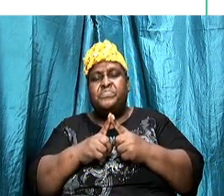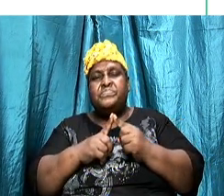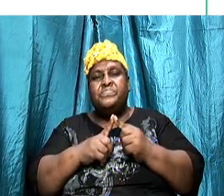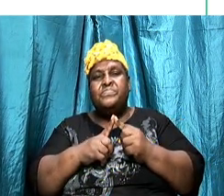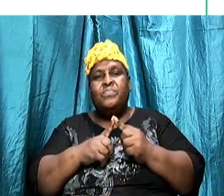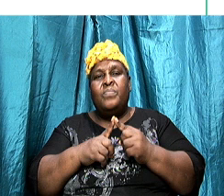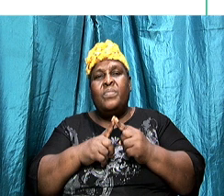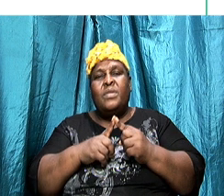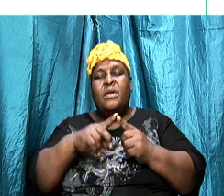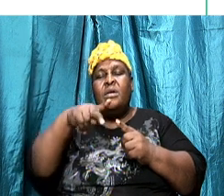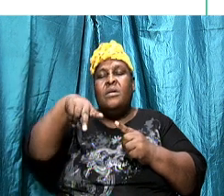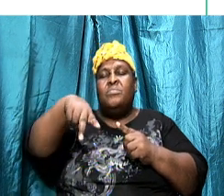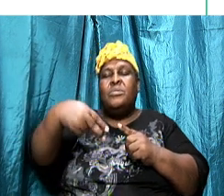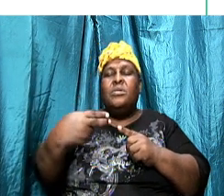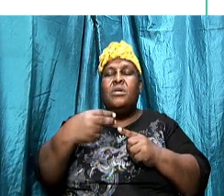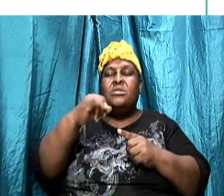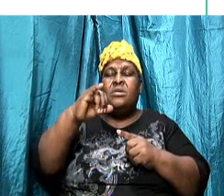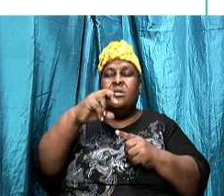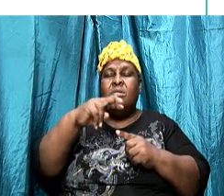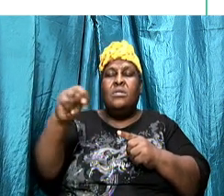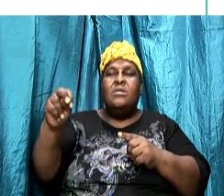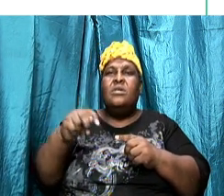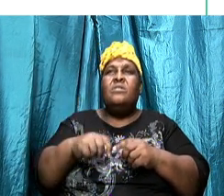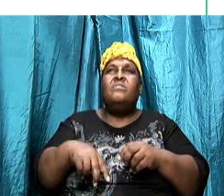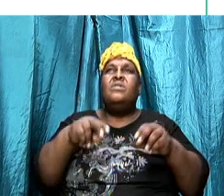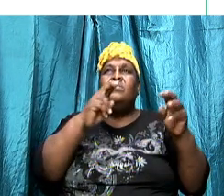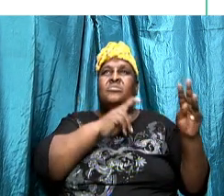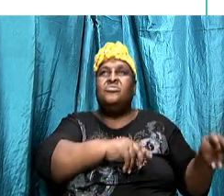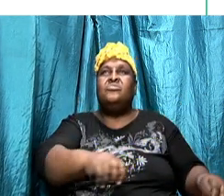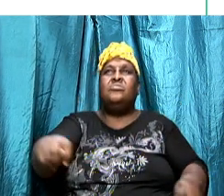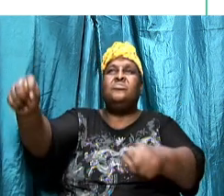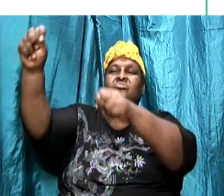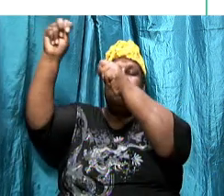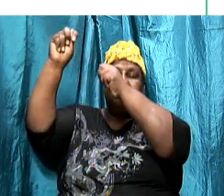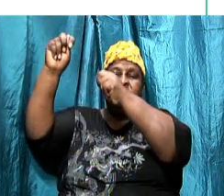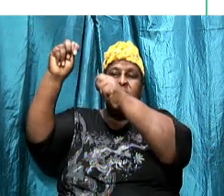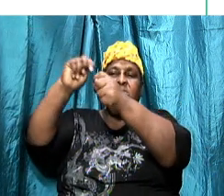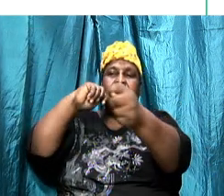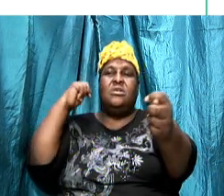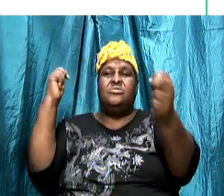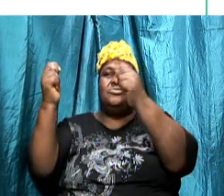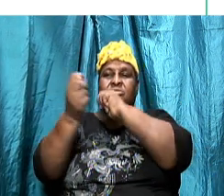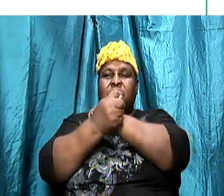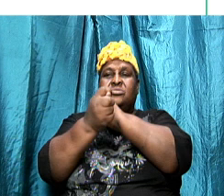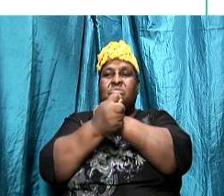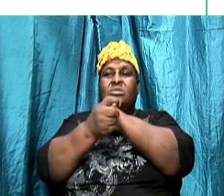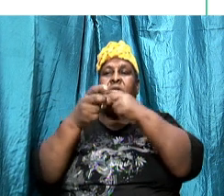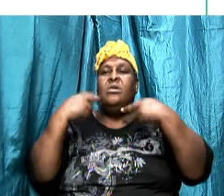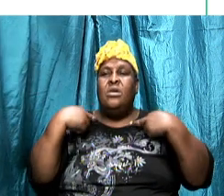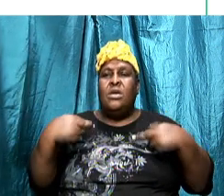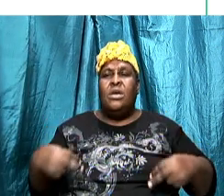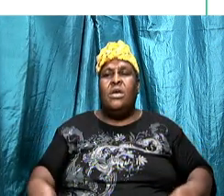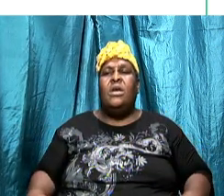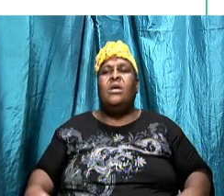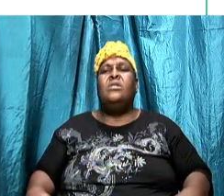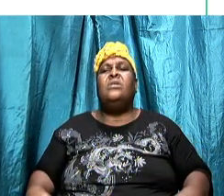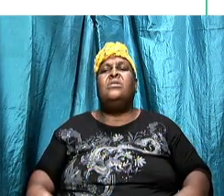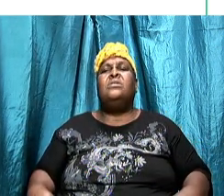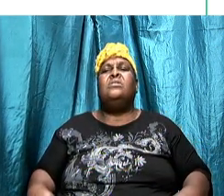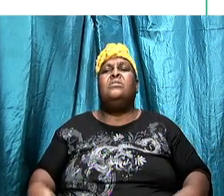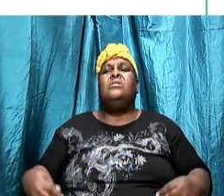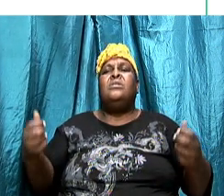is when Philip was actually translated. That's a very common one that a lot of time we use. Healing is the next thing that we're looking at.